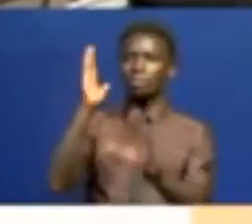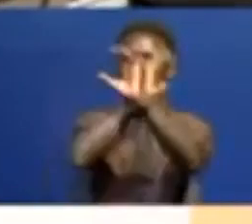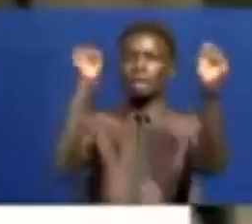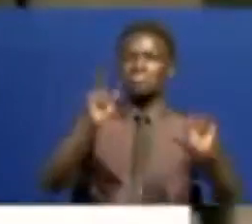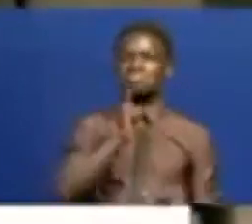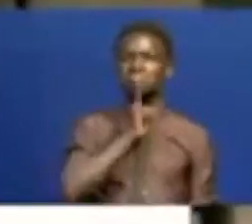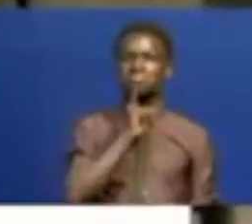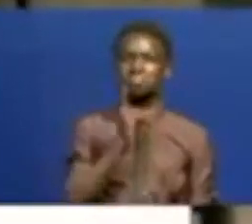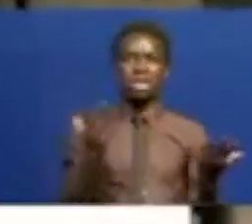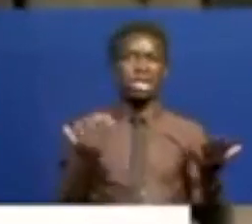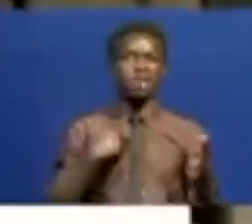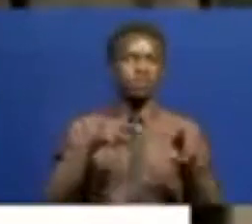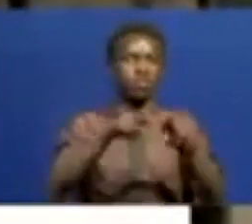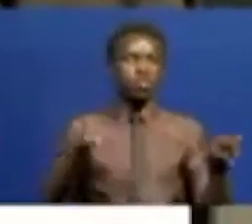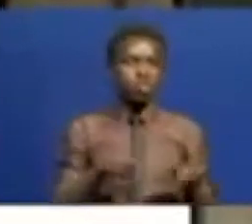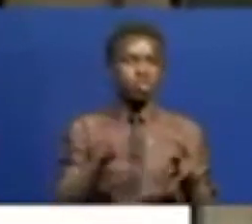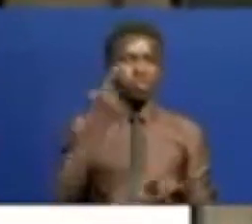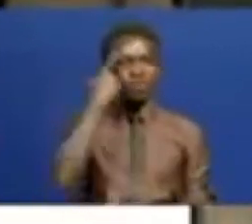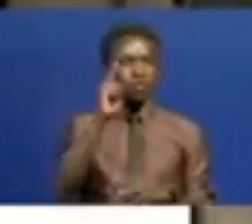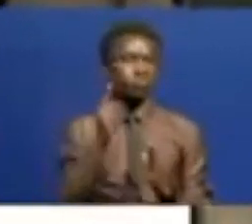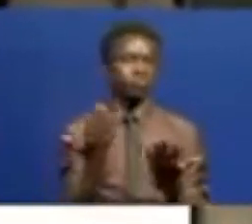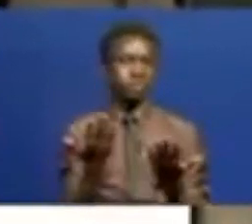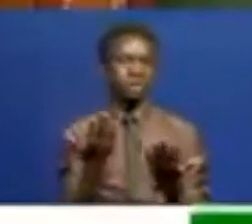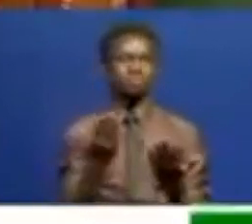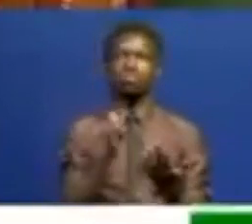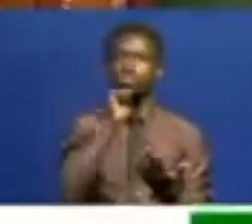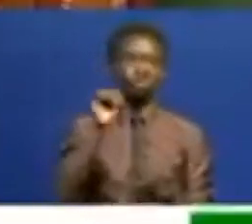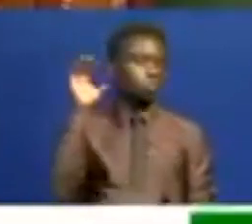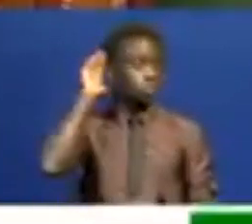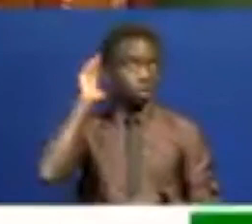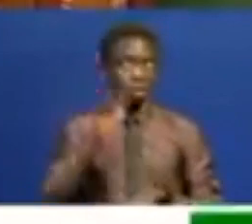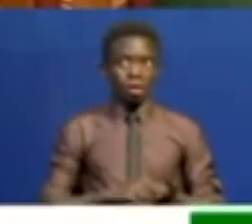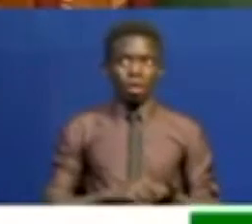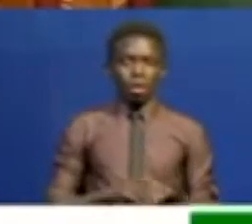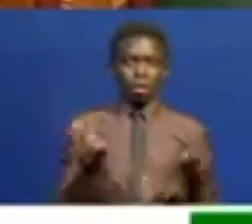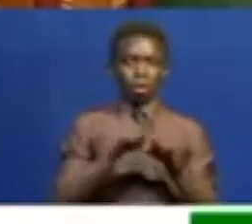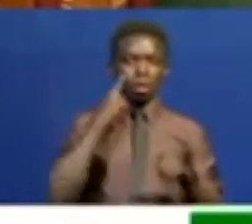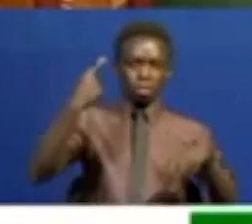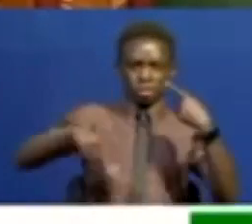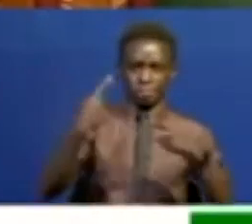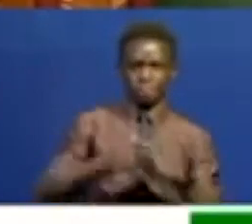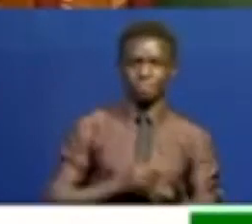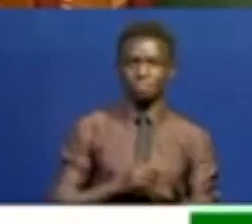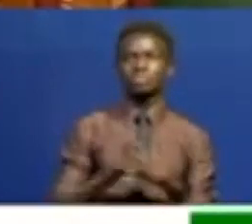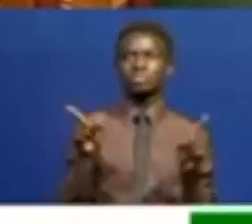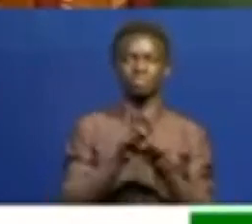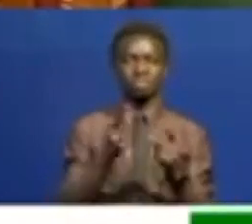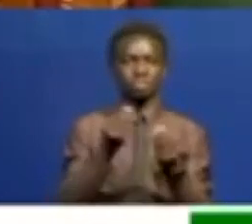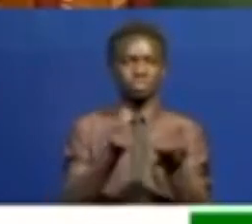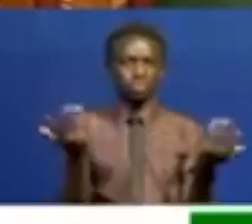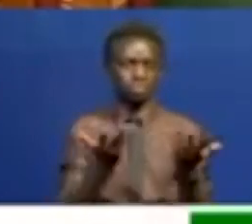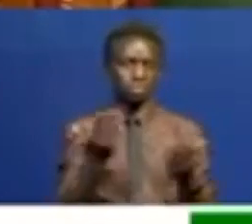for complacency. Therefore, taken firm and decisive measures to deal with the challenge of banditry, armed crime,